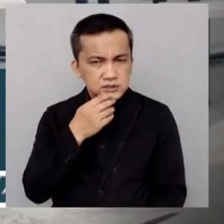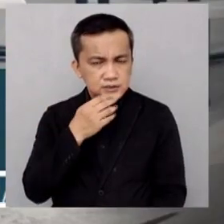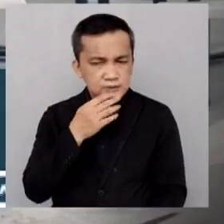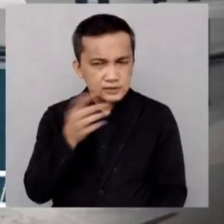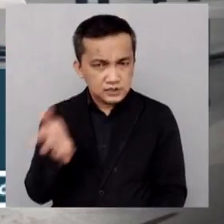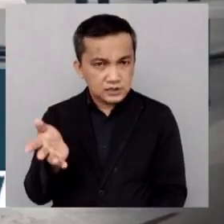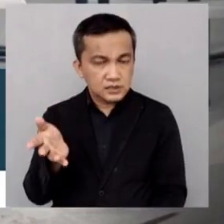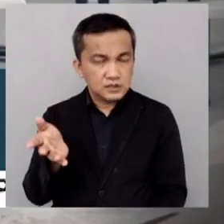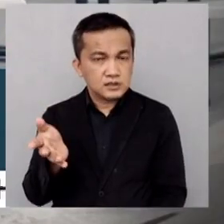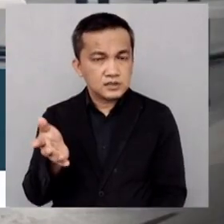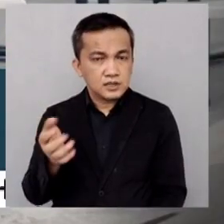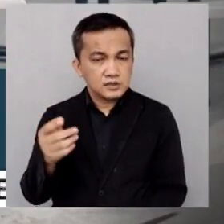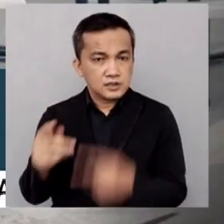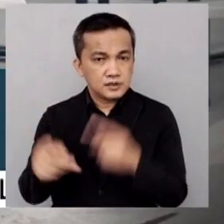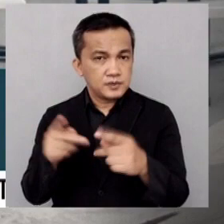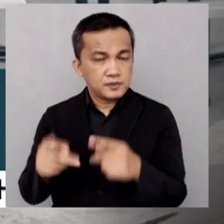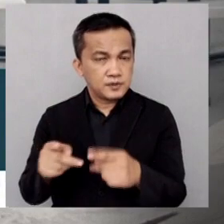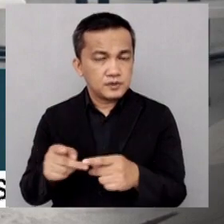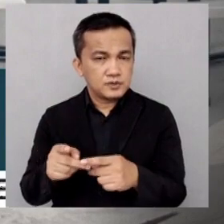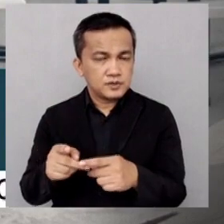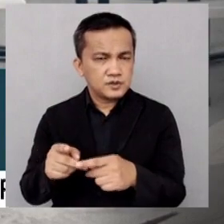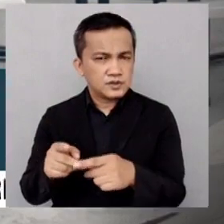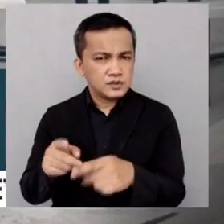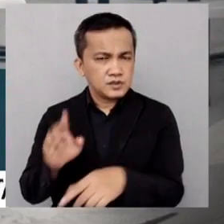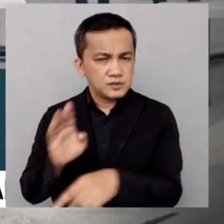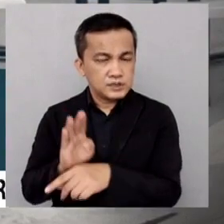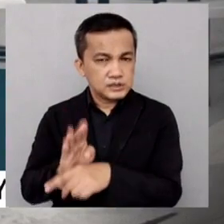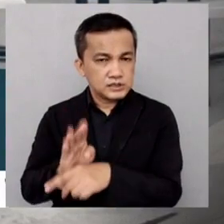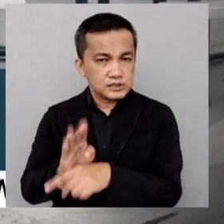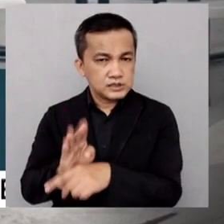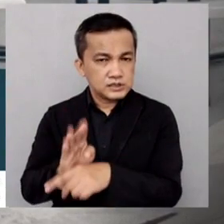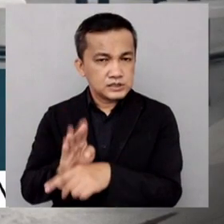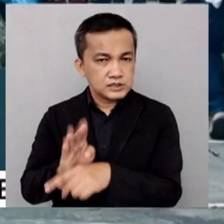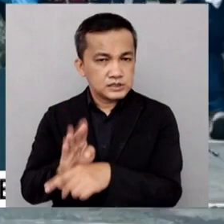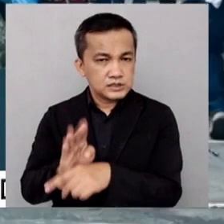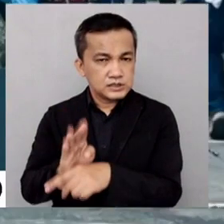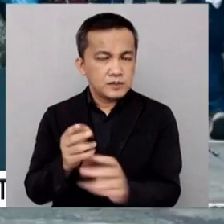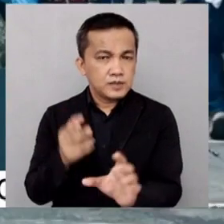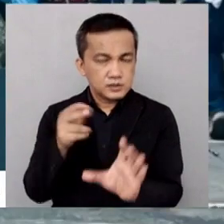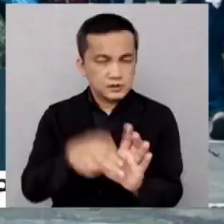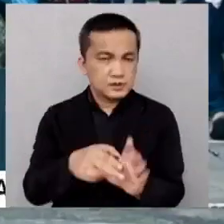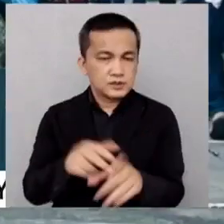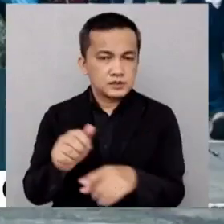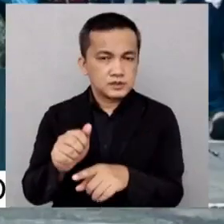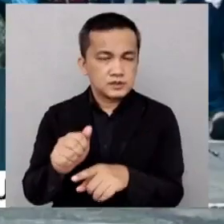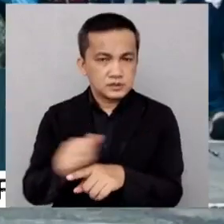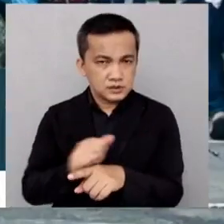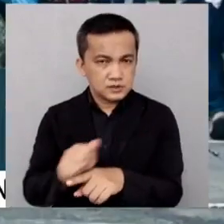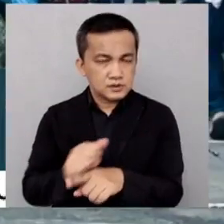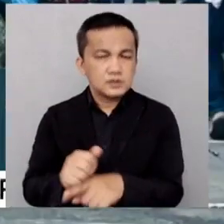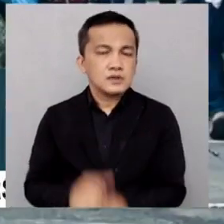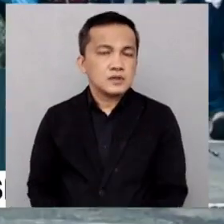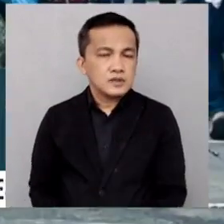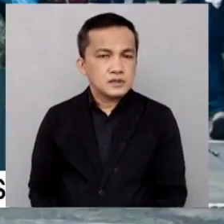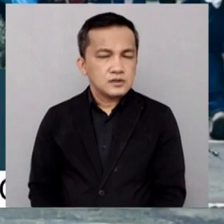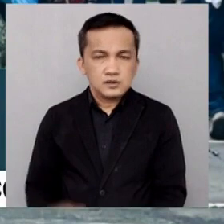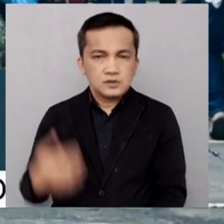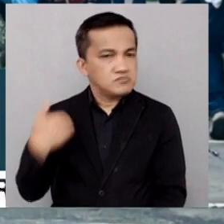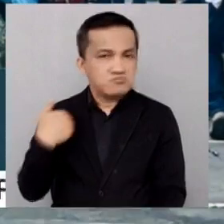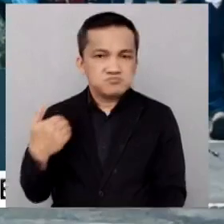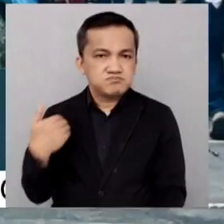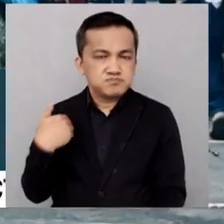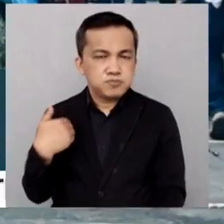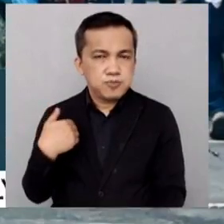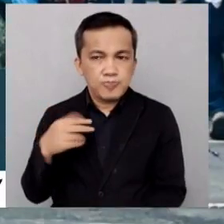the residents and the businesses here in the area participated in the drills earlier. We have not